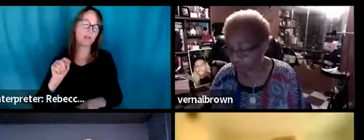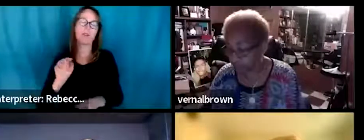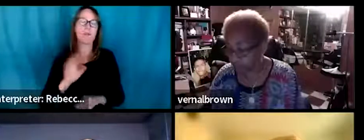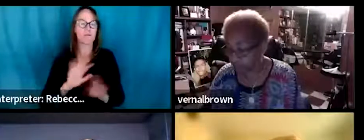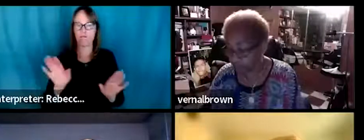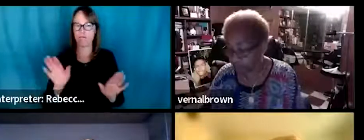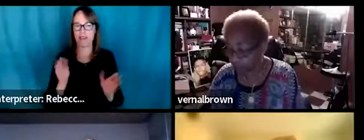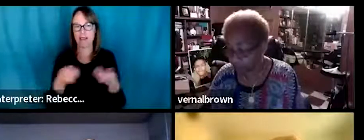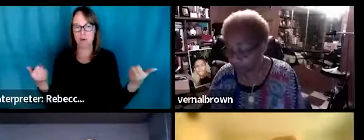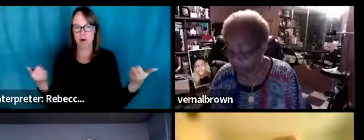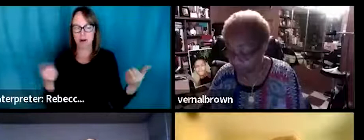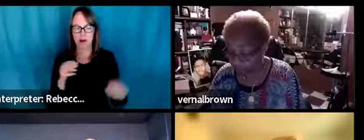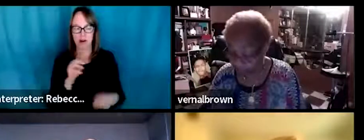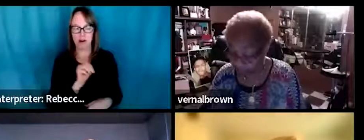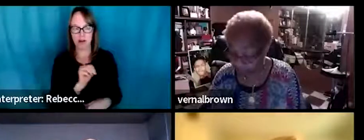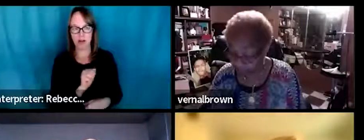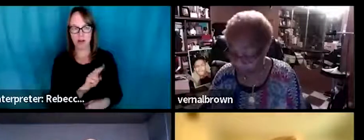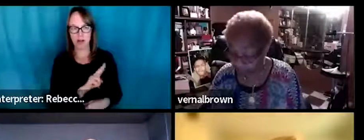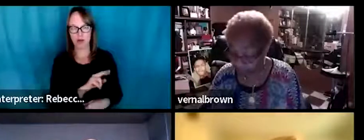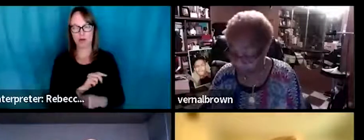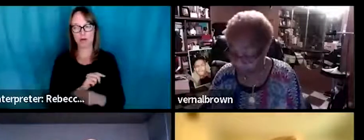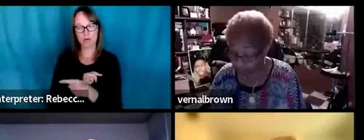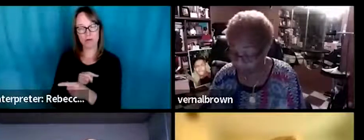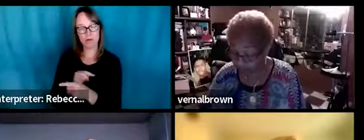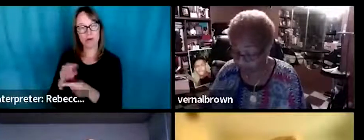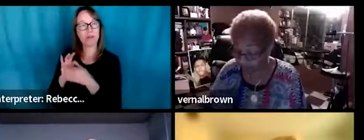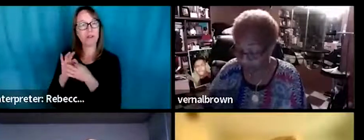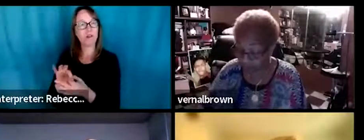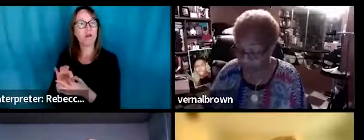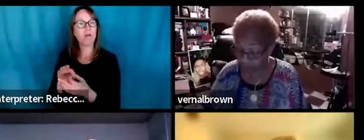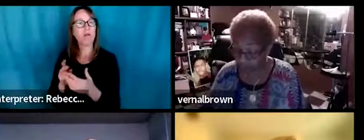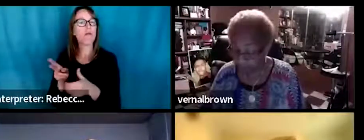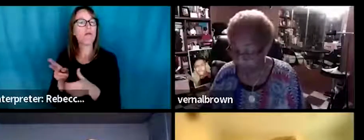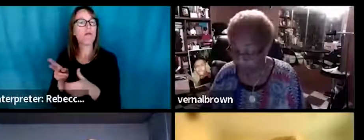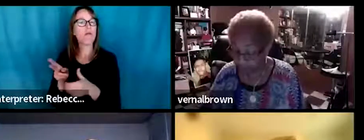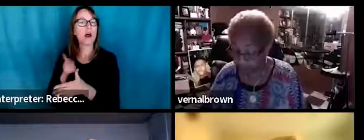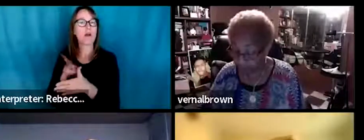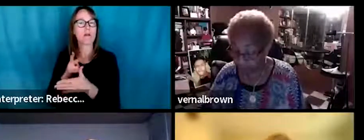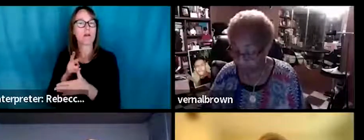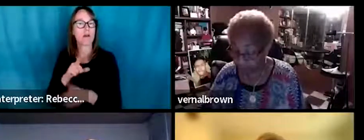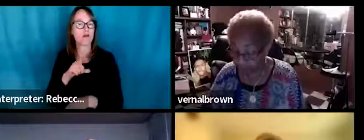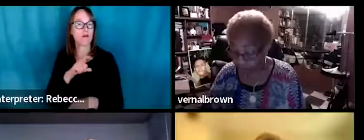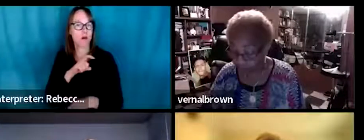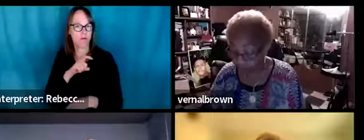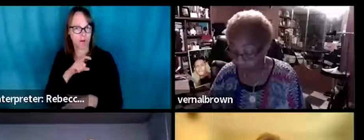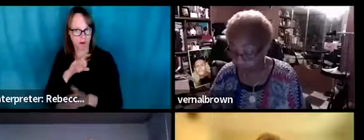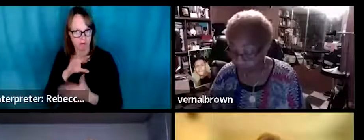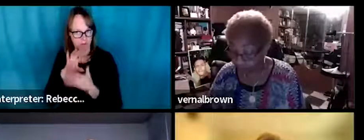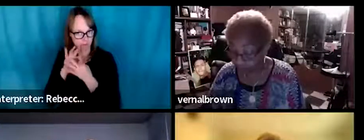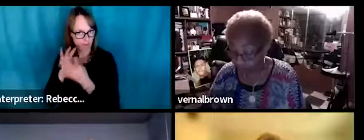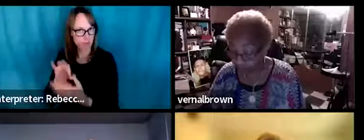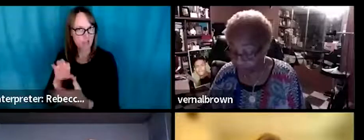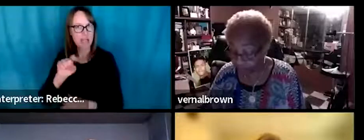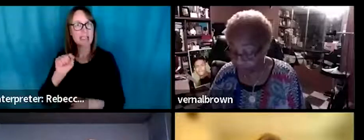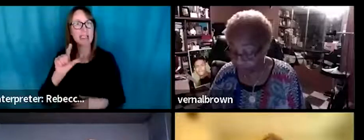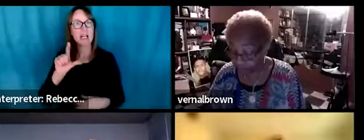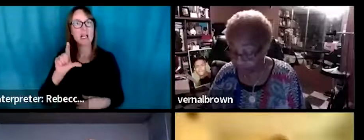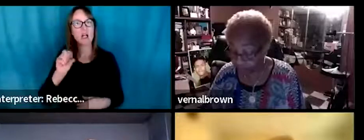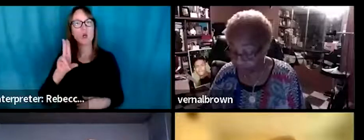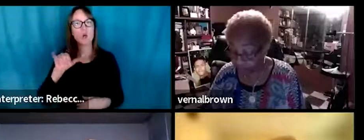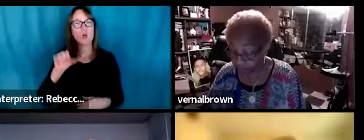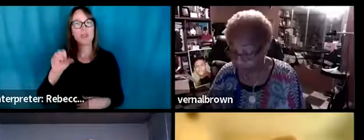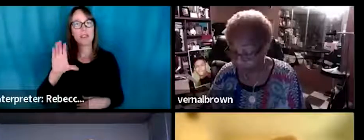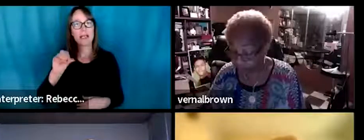the primary law enforcement detachment, specifically to St. Clair County, which they will provide, the Sheriff's Department will provide